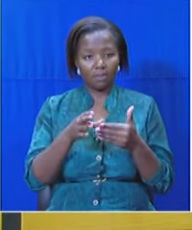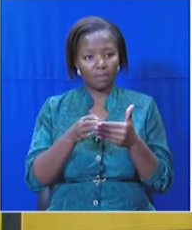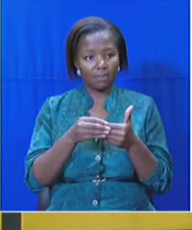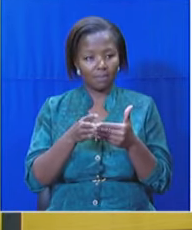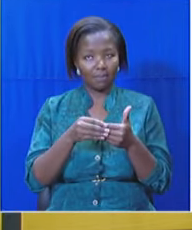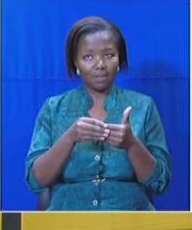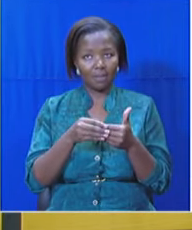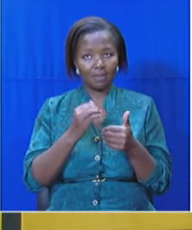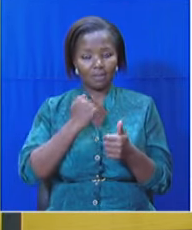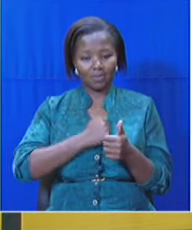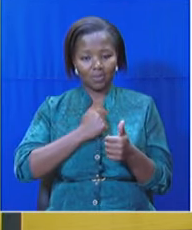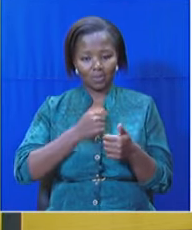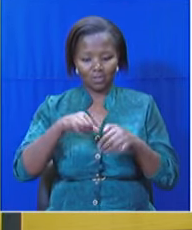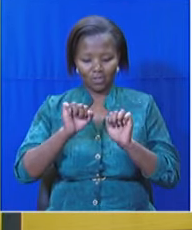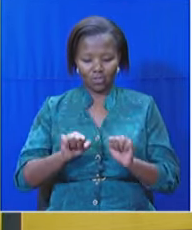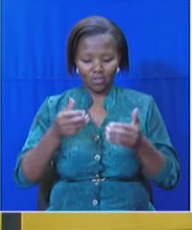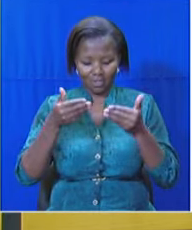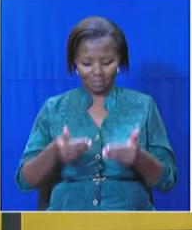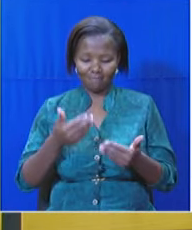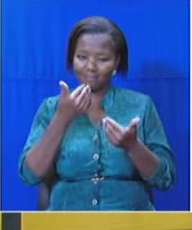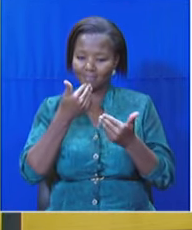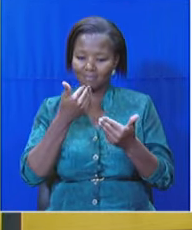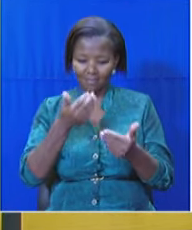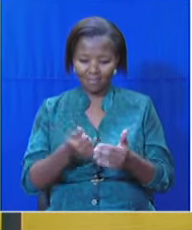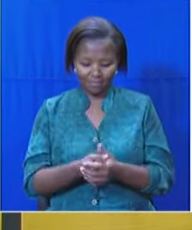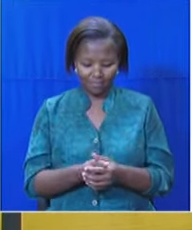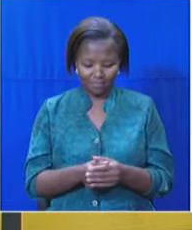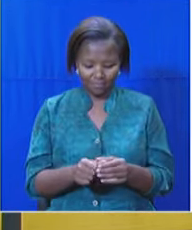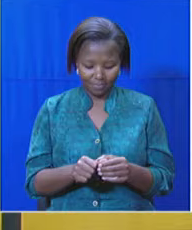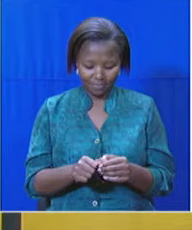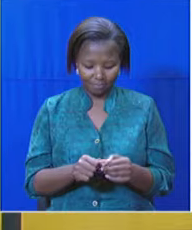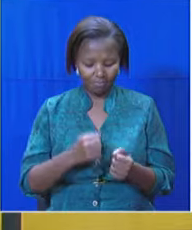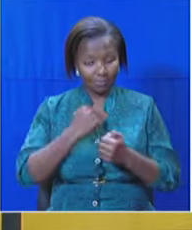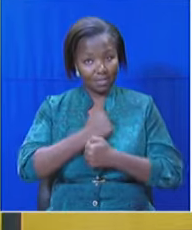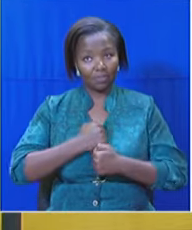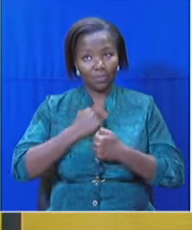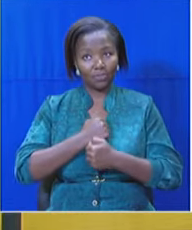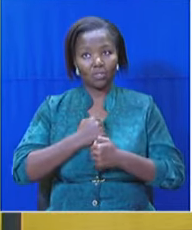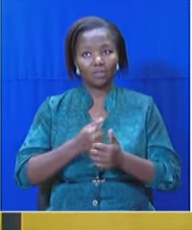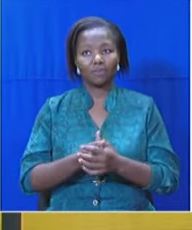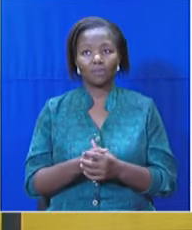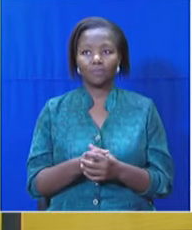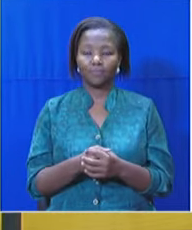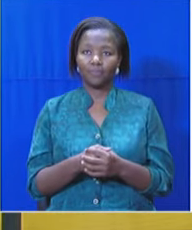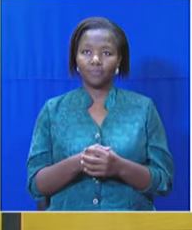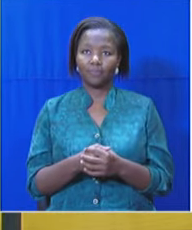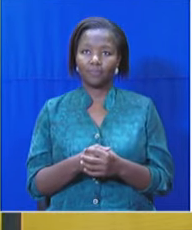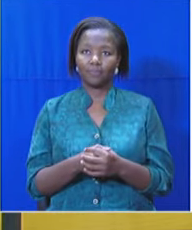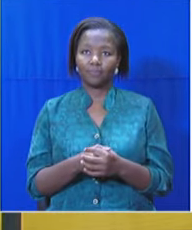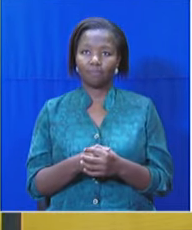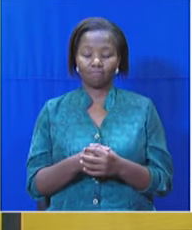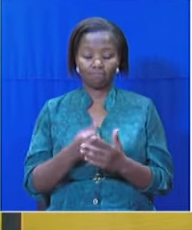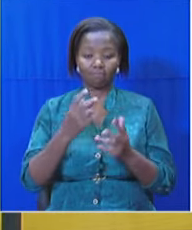honorable Chairperson, member, sorry. yes, thank you. My apologies. Chair. Honored